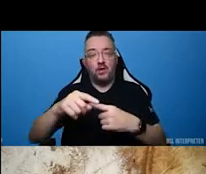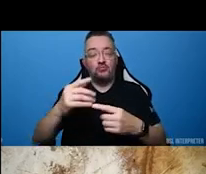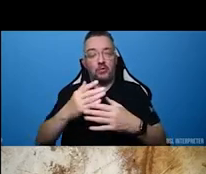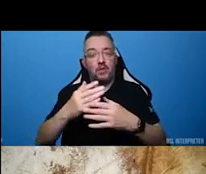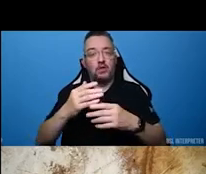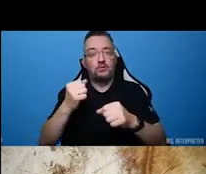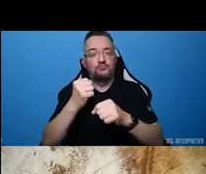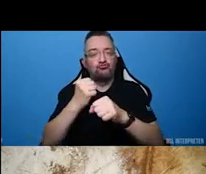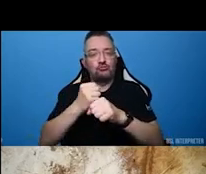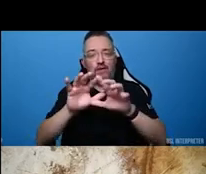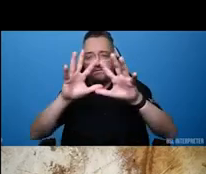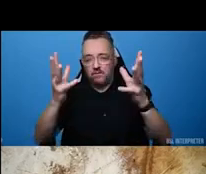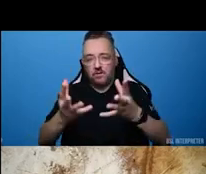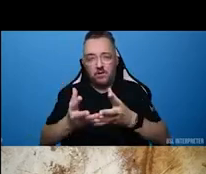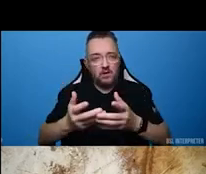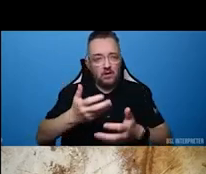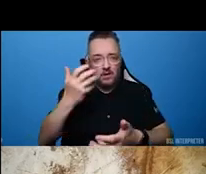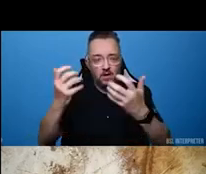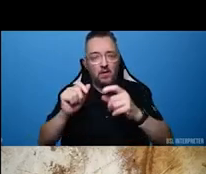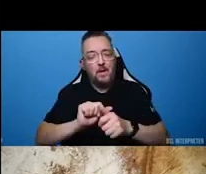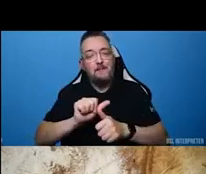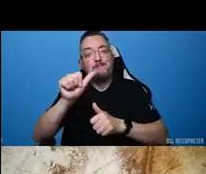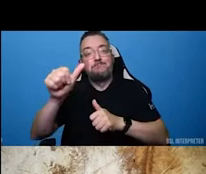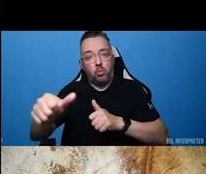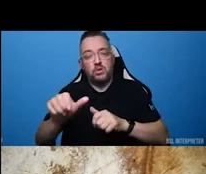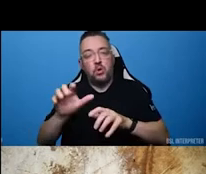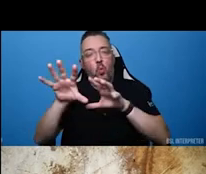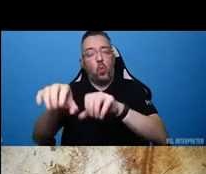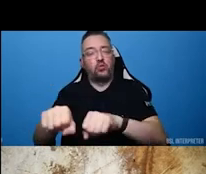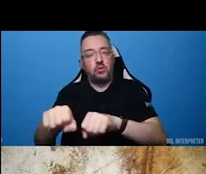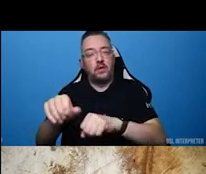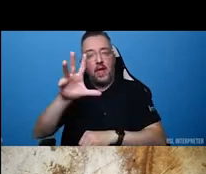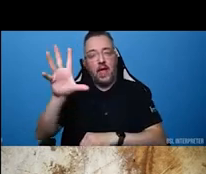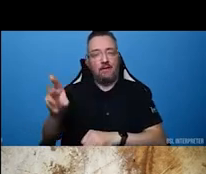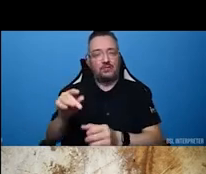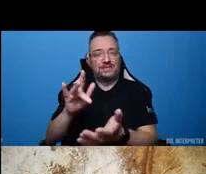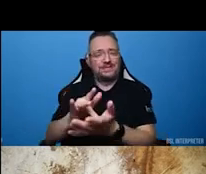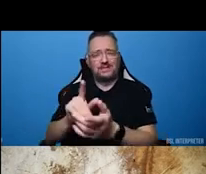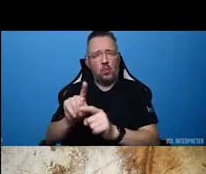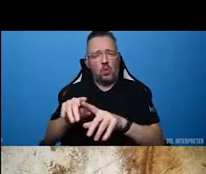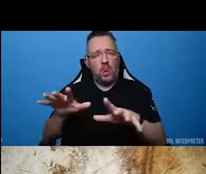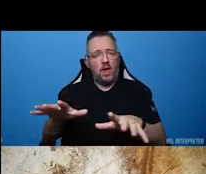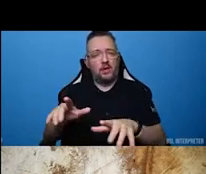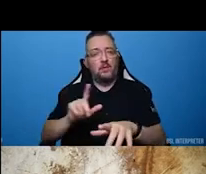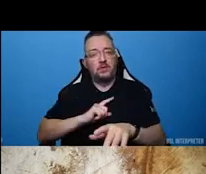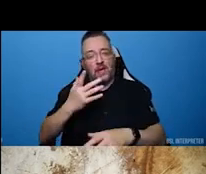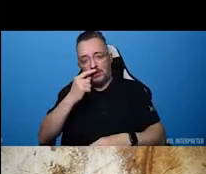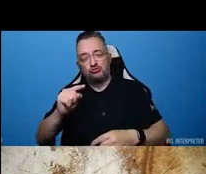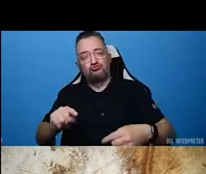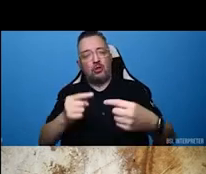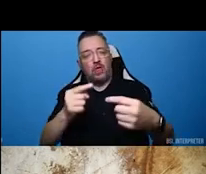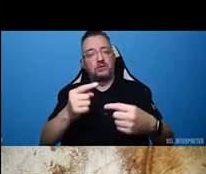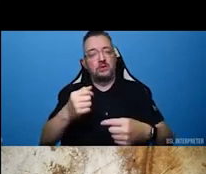context of the post-colonial African city as a means to confront the challenges of our contemporary and rural